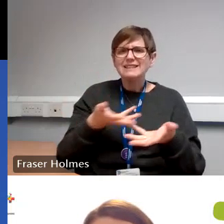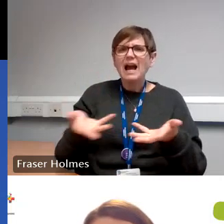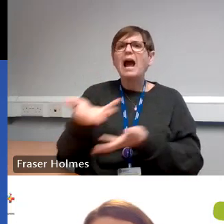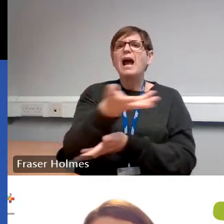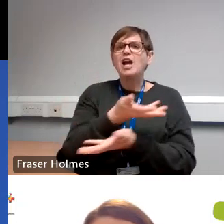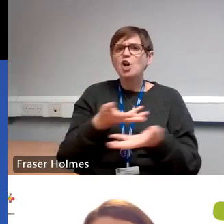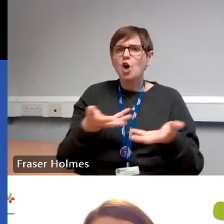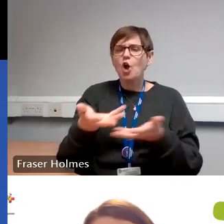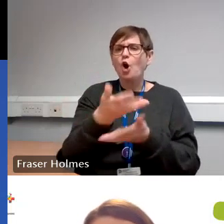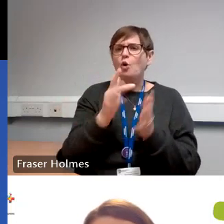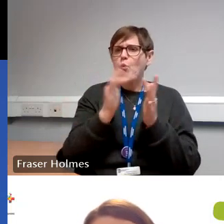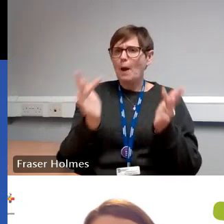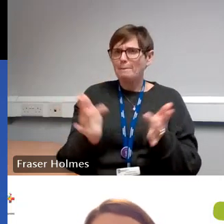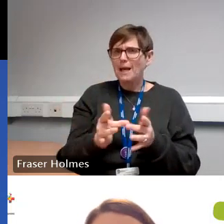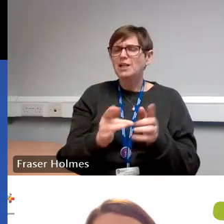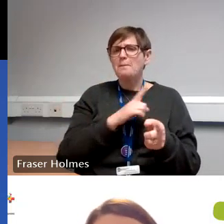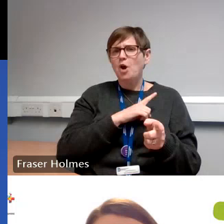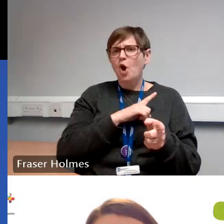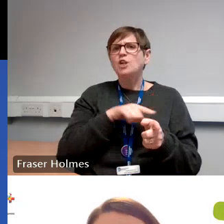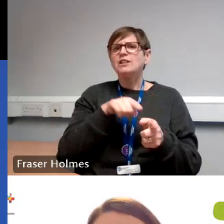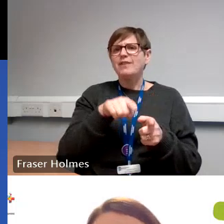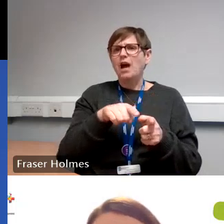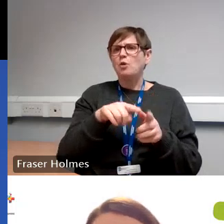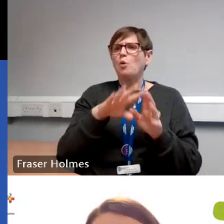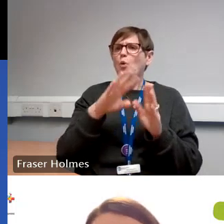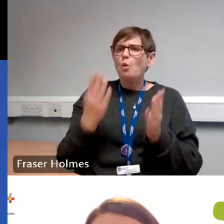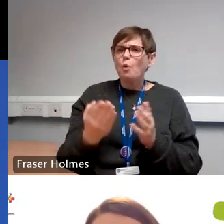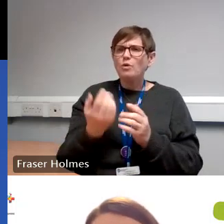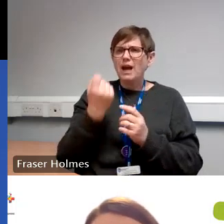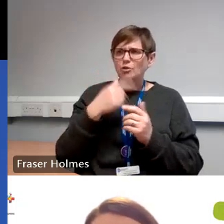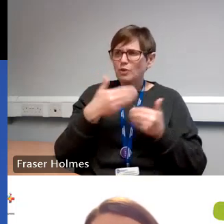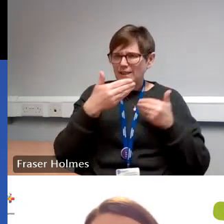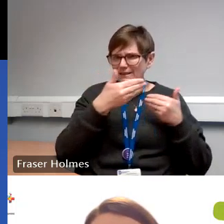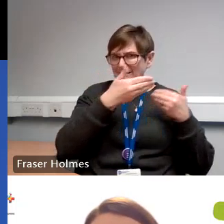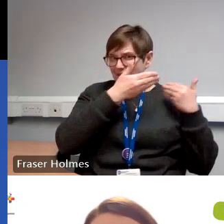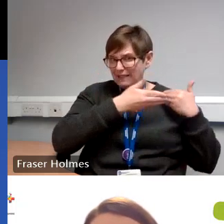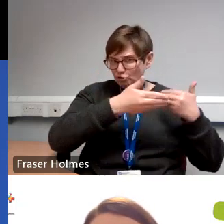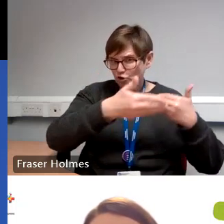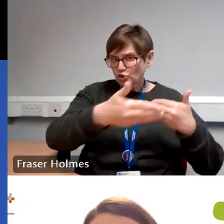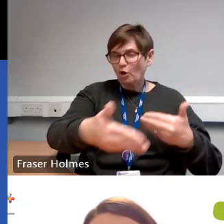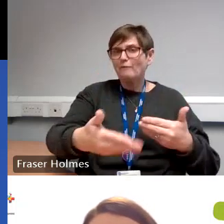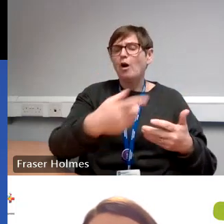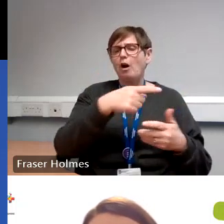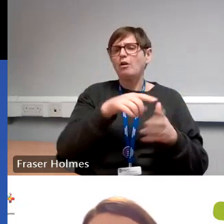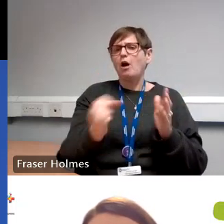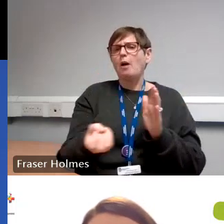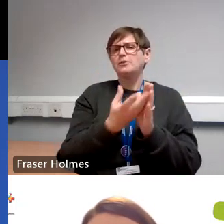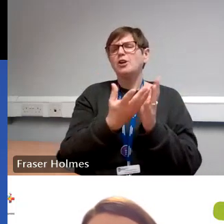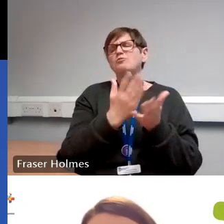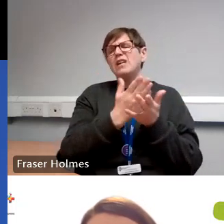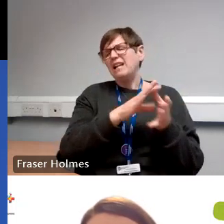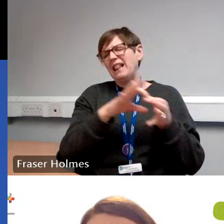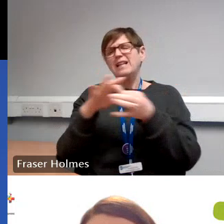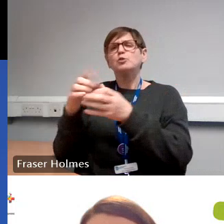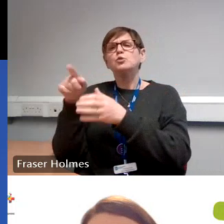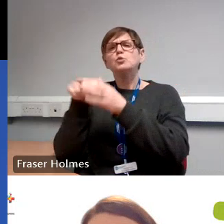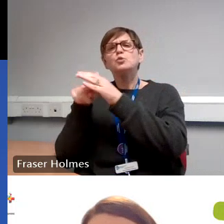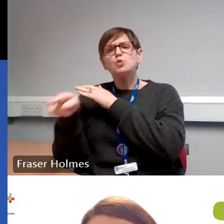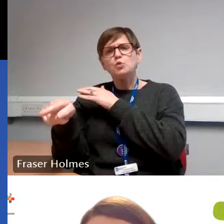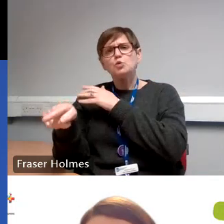webpage, because that's where we house all the initiatives, all the sessions we've recorded. Essentially, it links through to a YouTube recording, so you will get